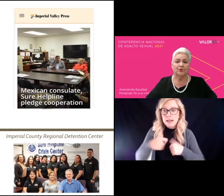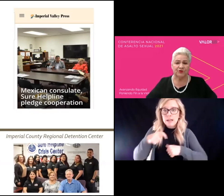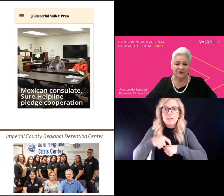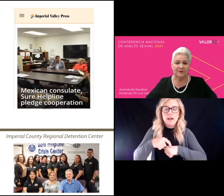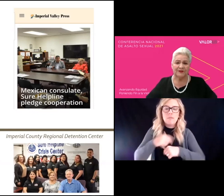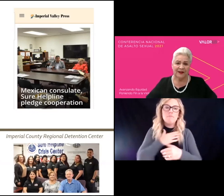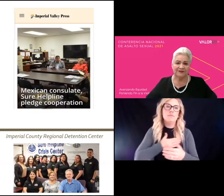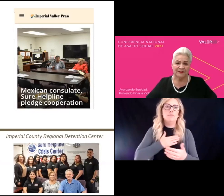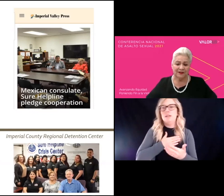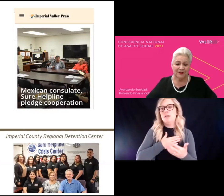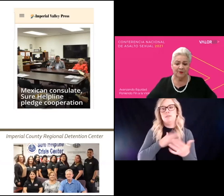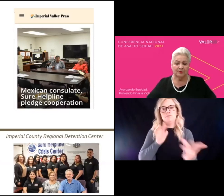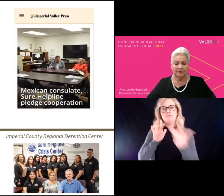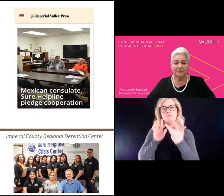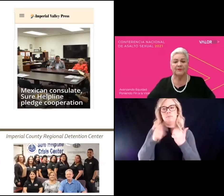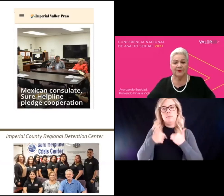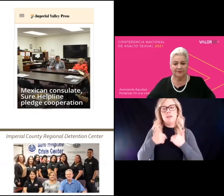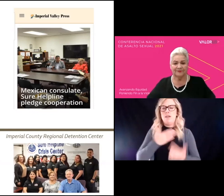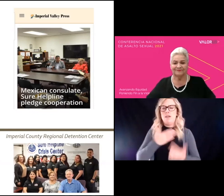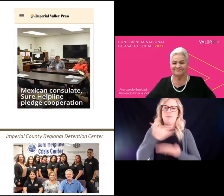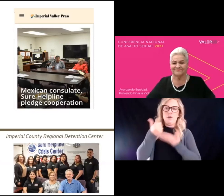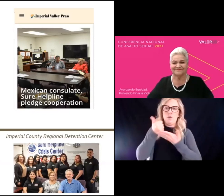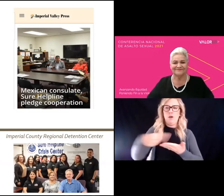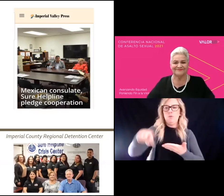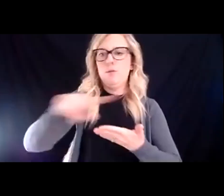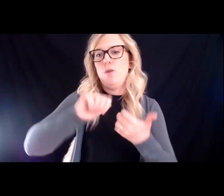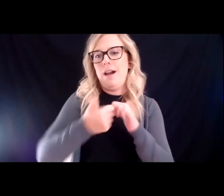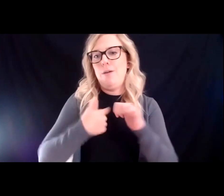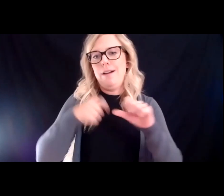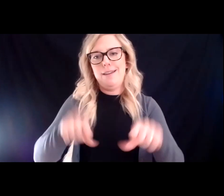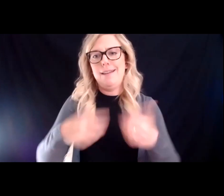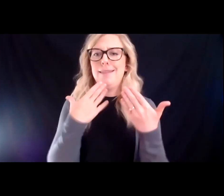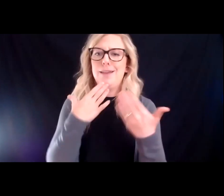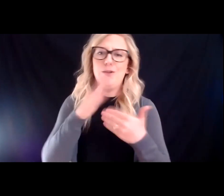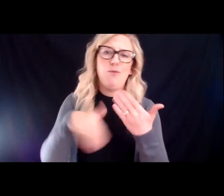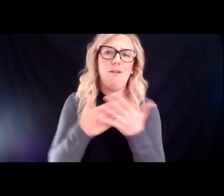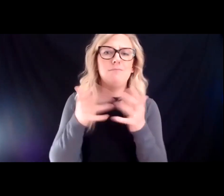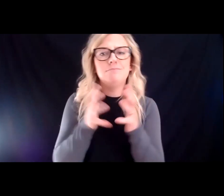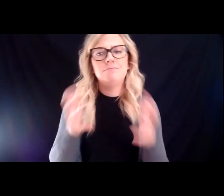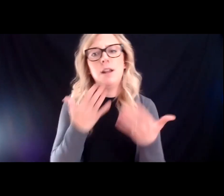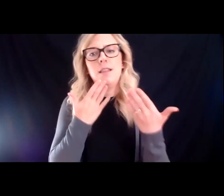reach out to me. It would be a pleasure for me to help you in any way I can. Thank you all very much.